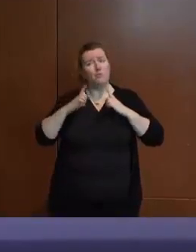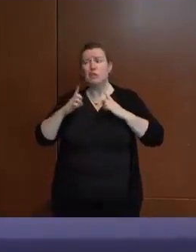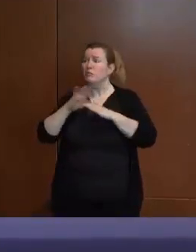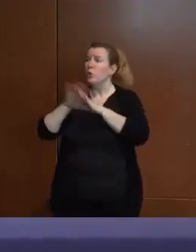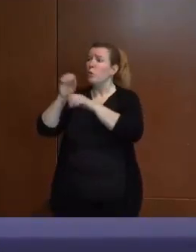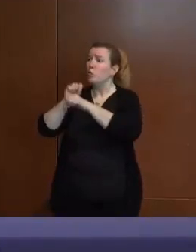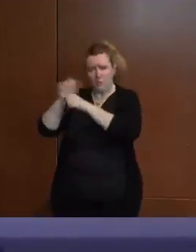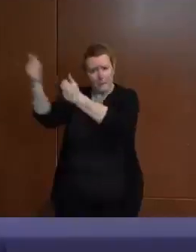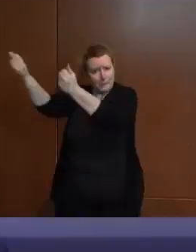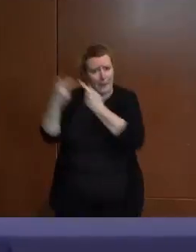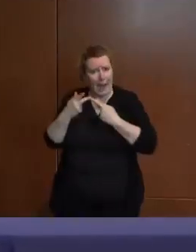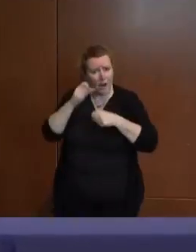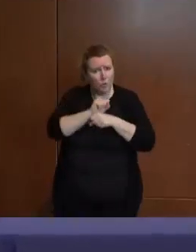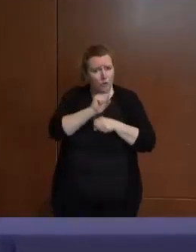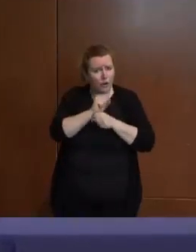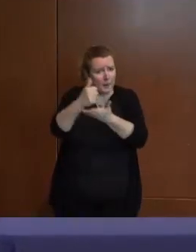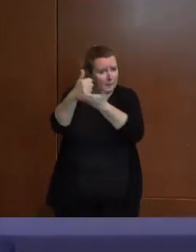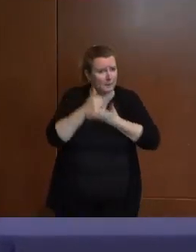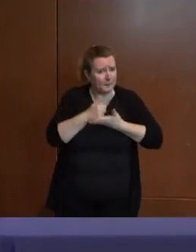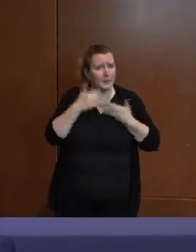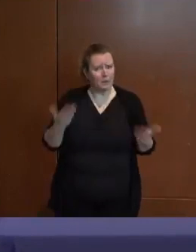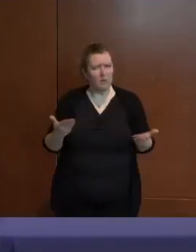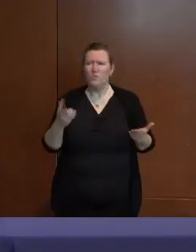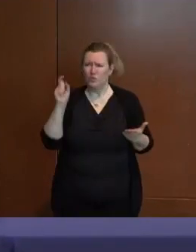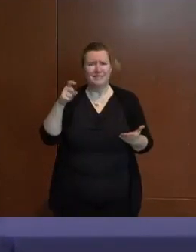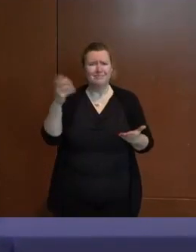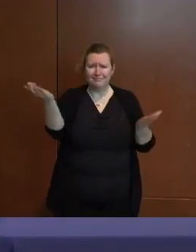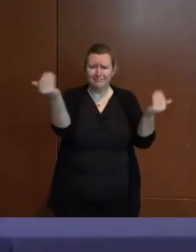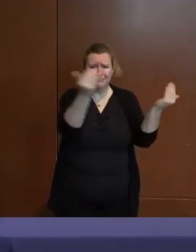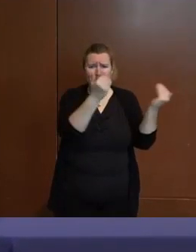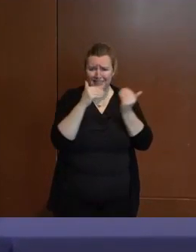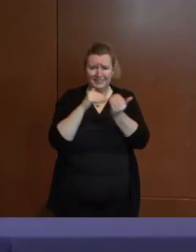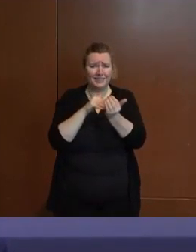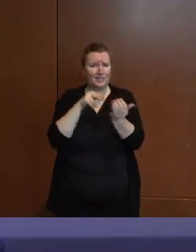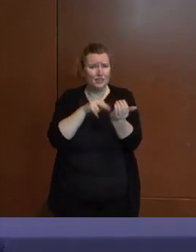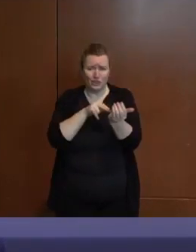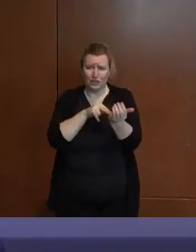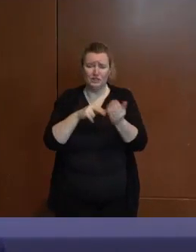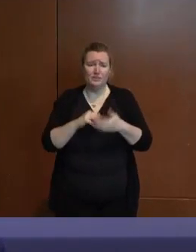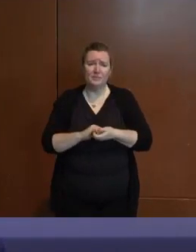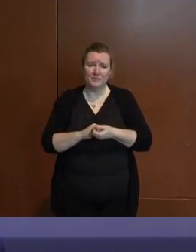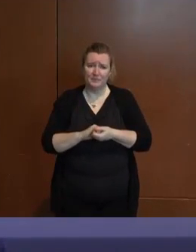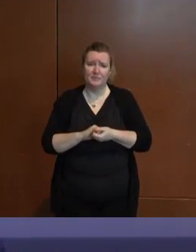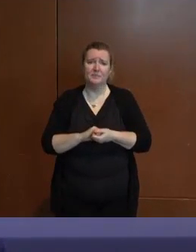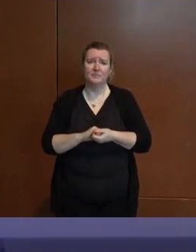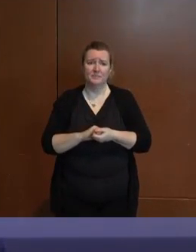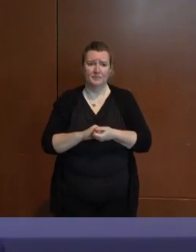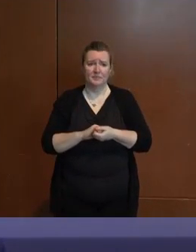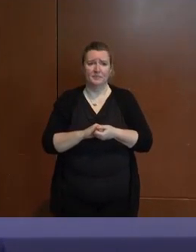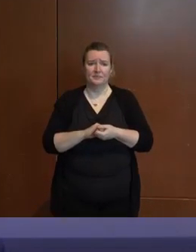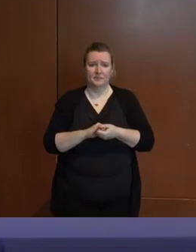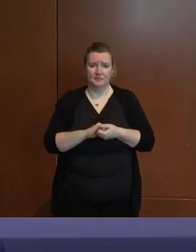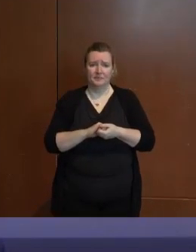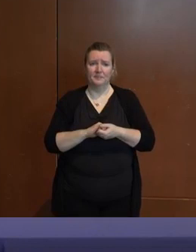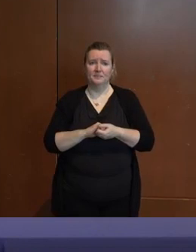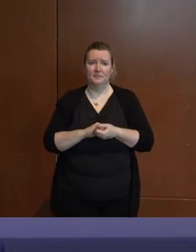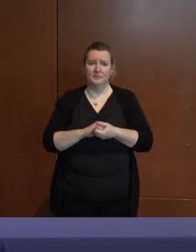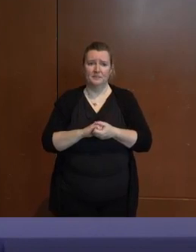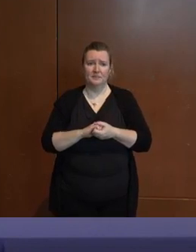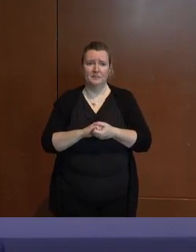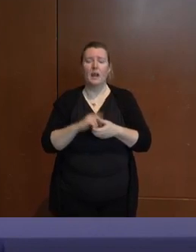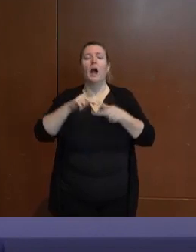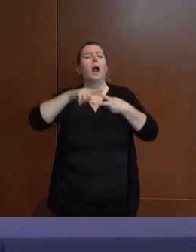volunteers. On the knucklehead factor, I don't know that I've got a good explanation other than we're not happy. I mean,